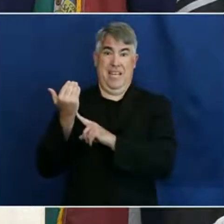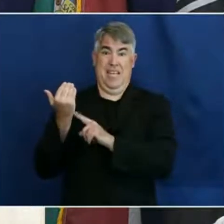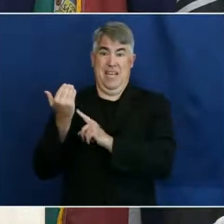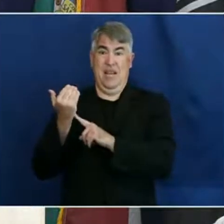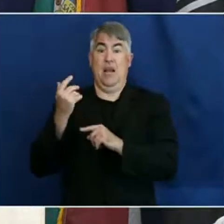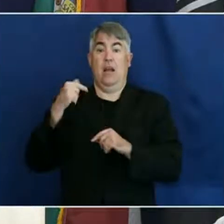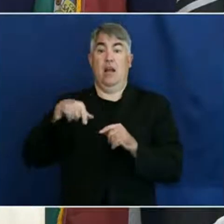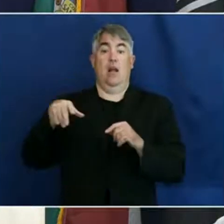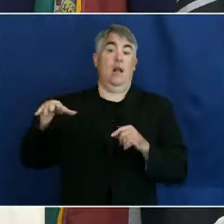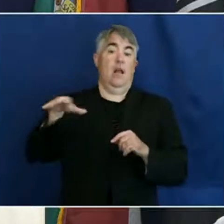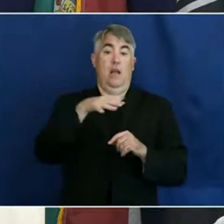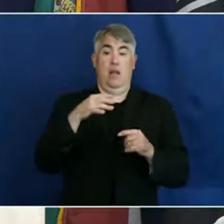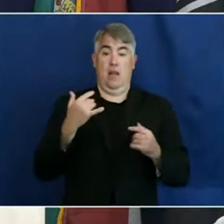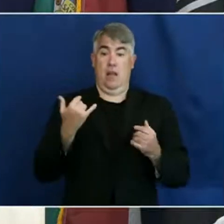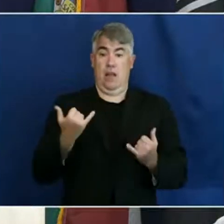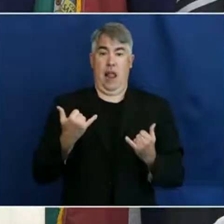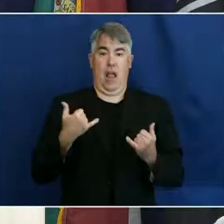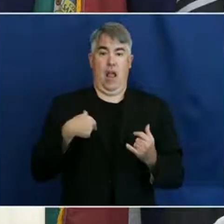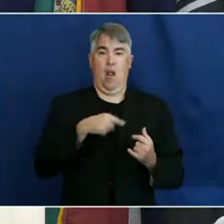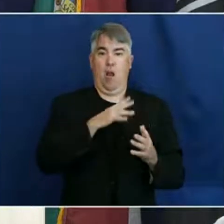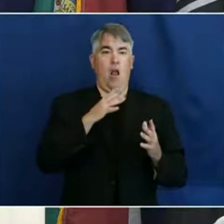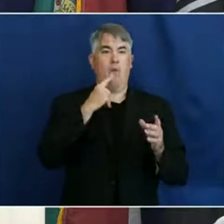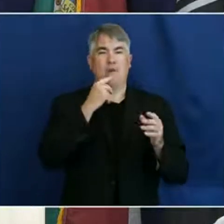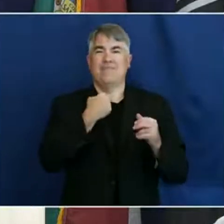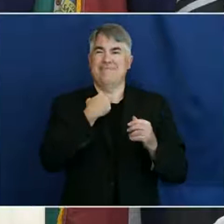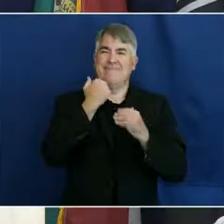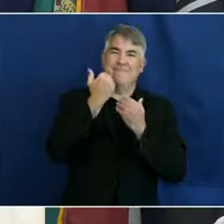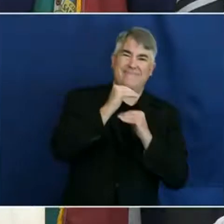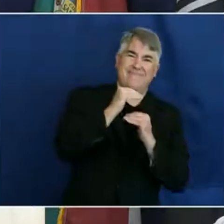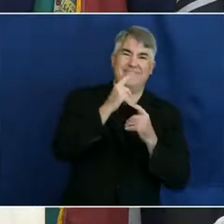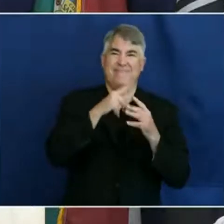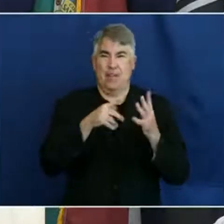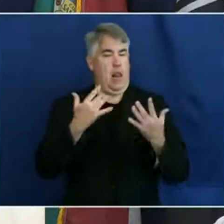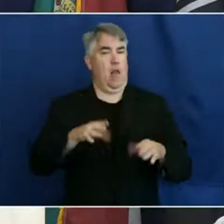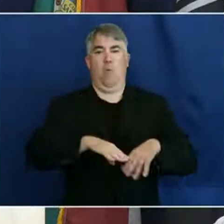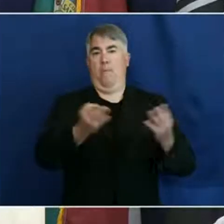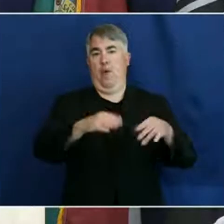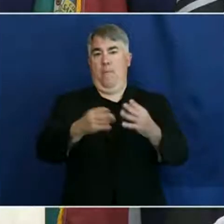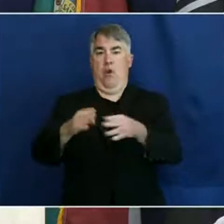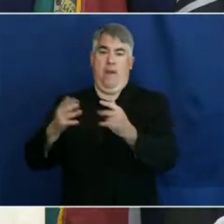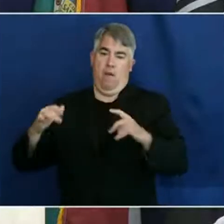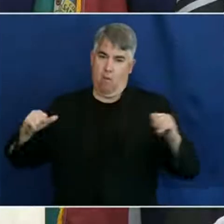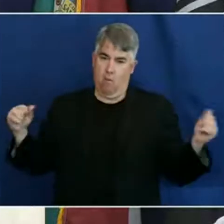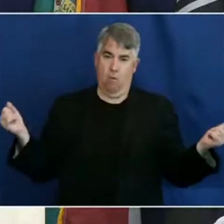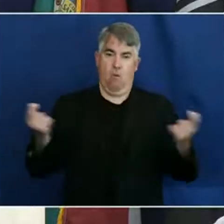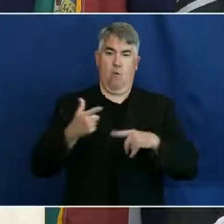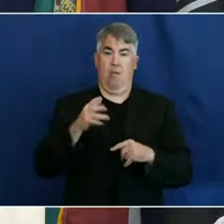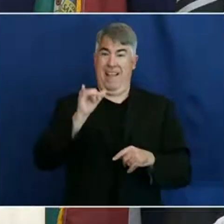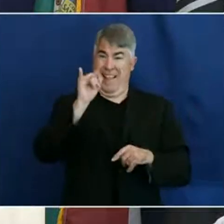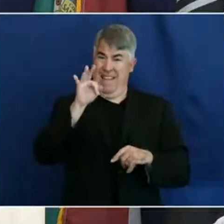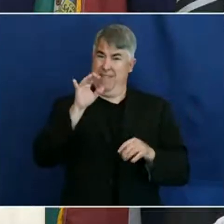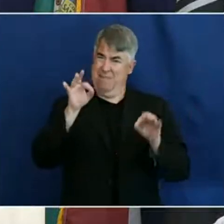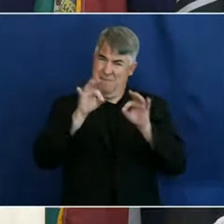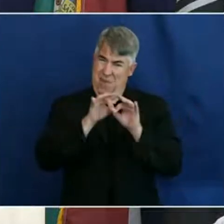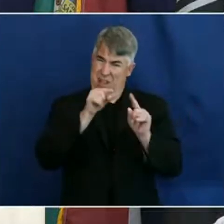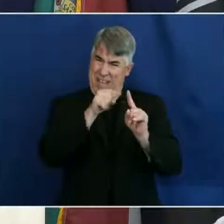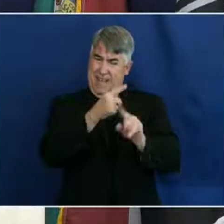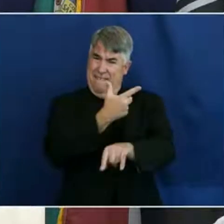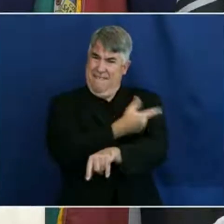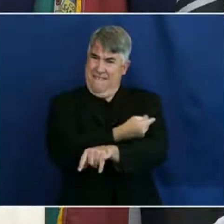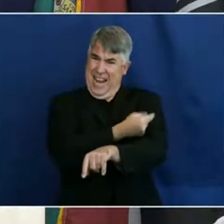current blueprint guidance can return to pre-pandemic operations, provided that the vaccine supply remains sufficient to meet the